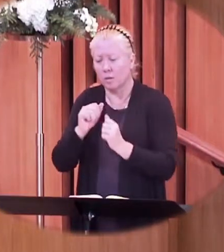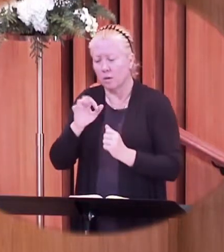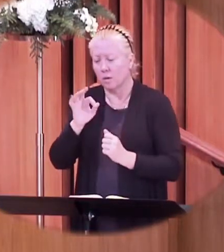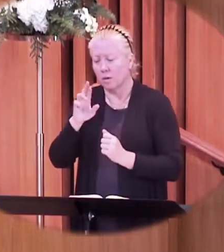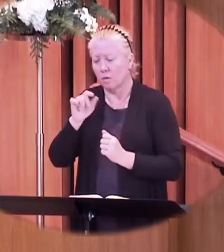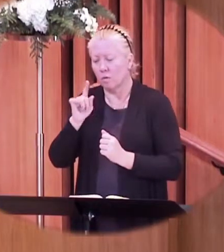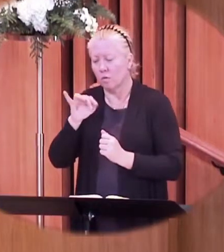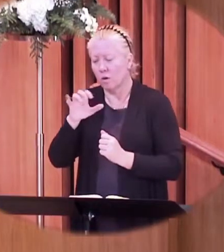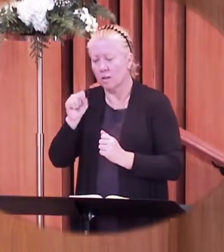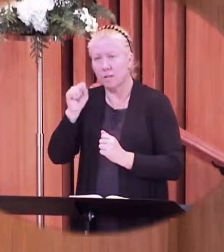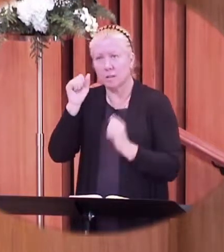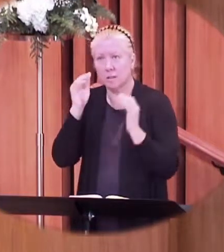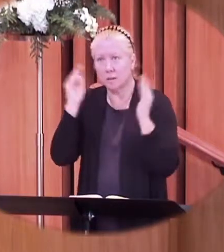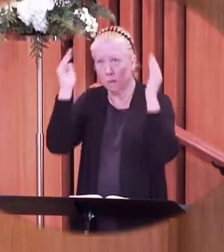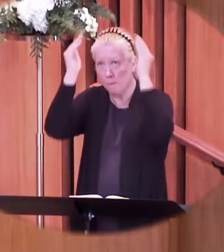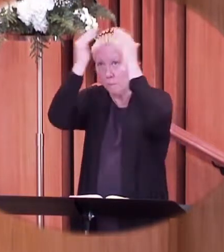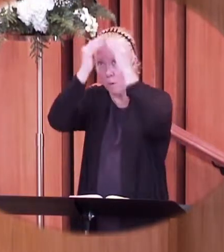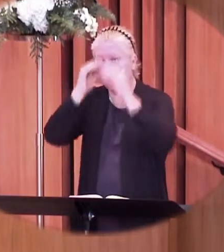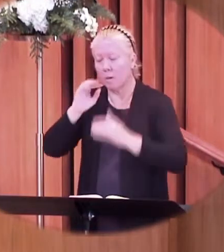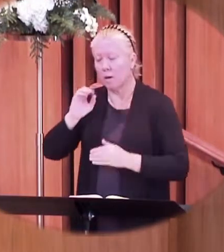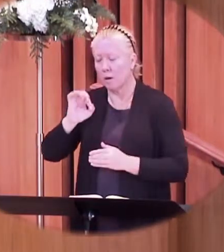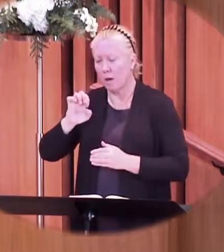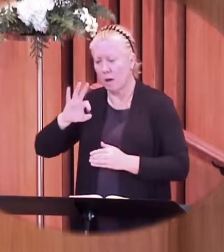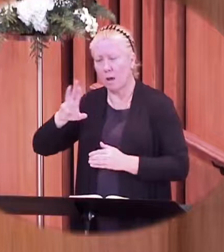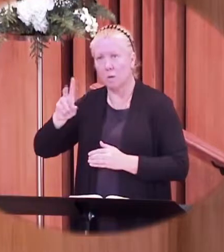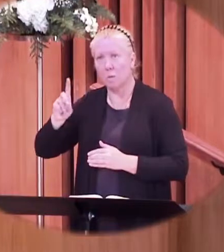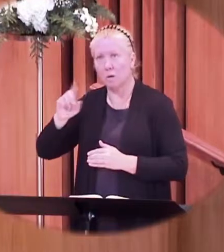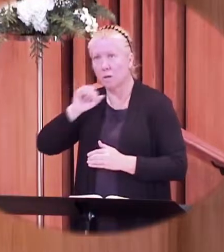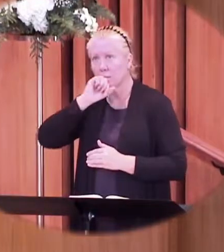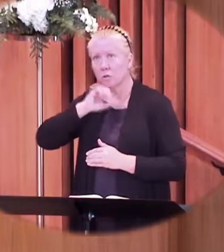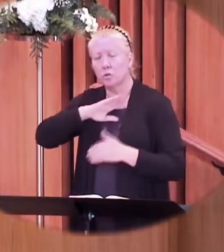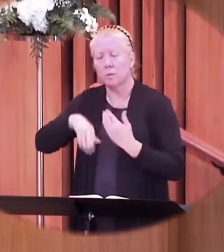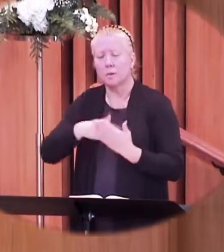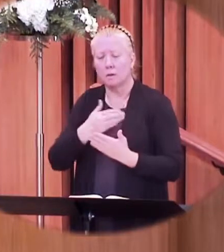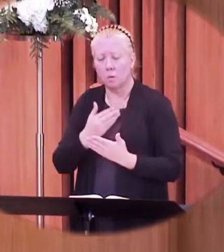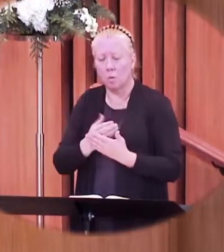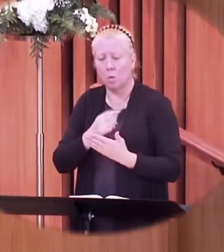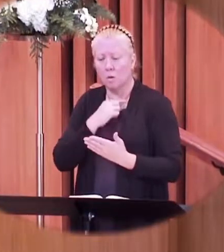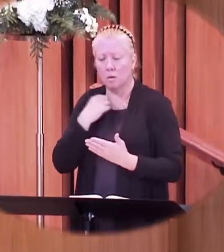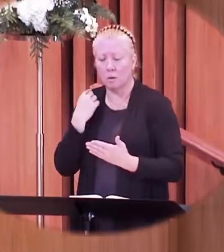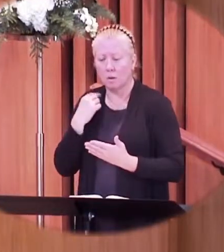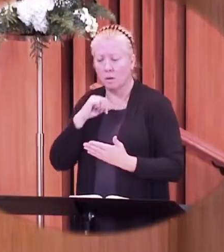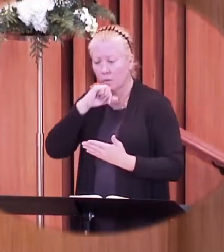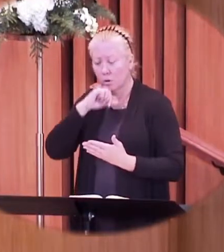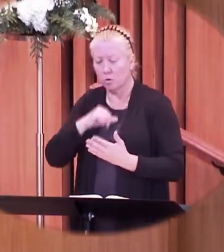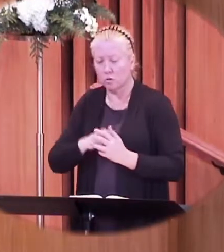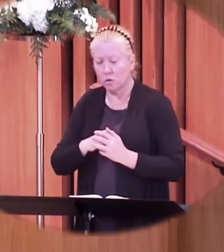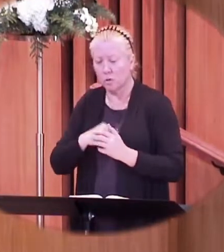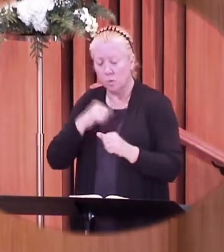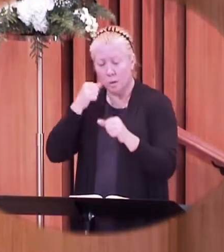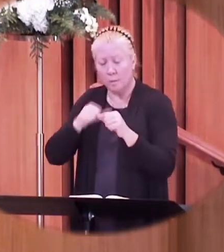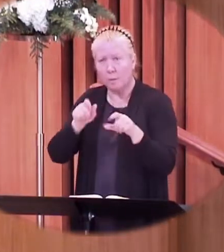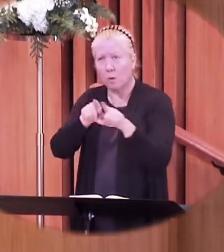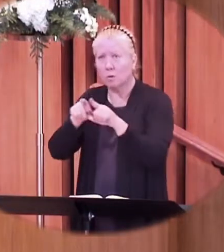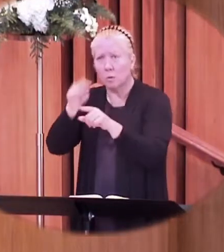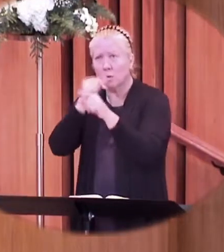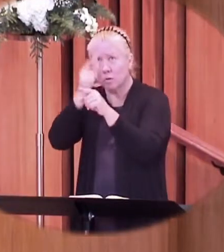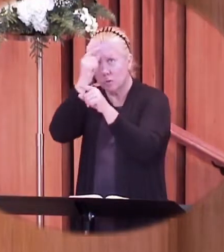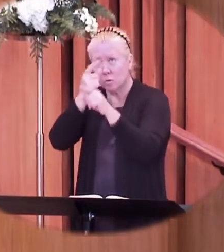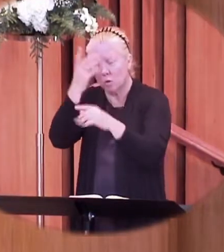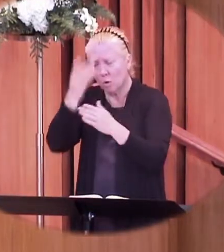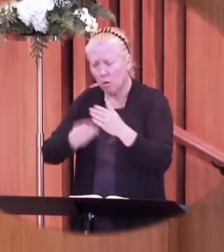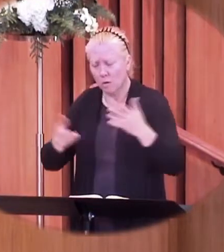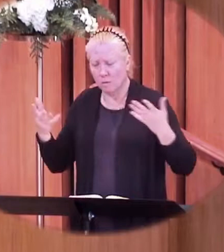and Edward our Bishop and all the clergy. Remember also our brothers and sisters who have fallen